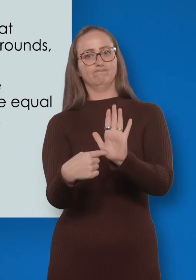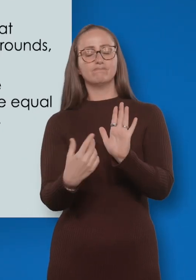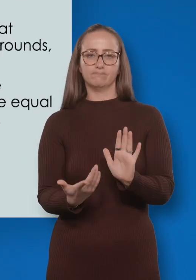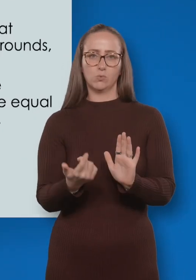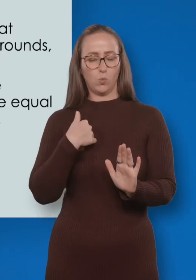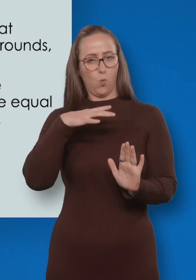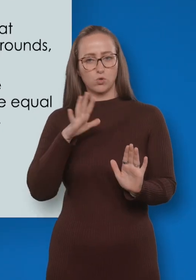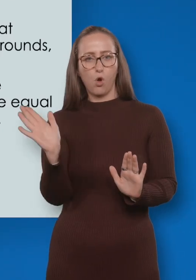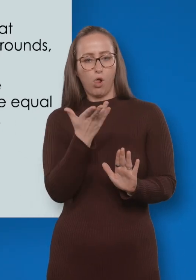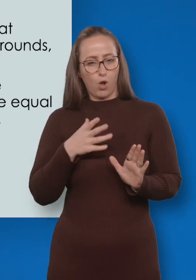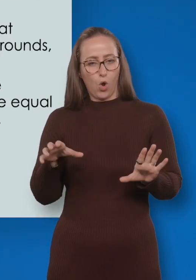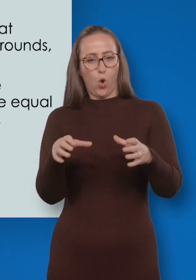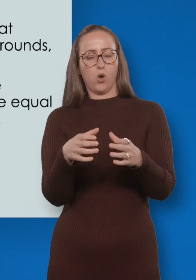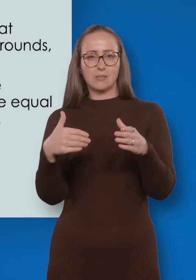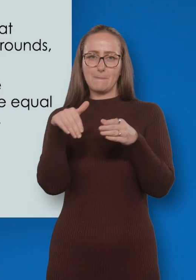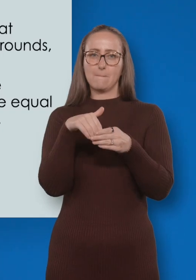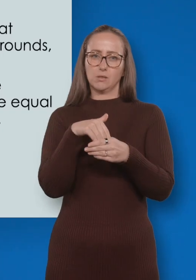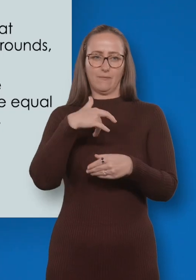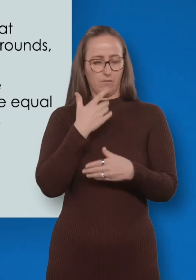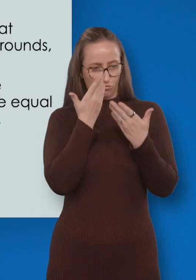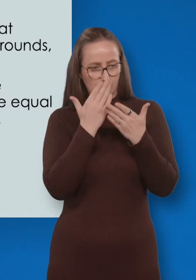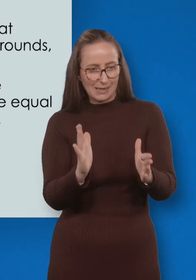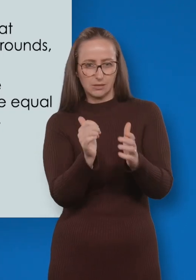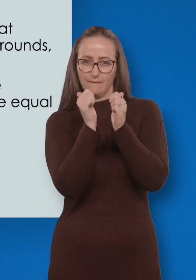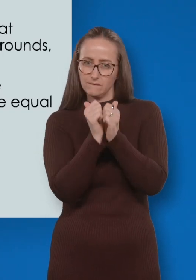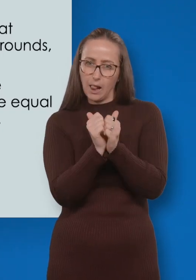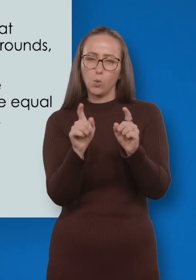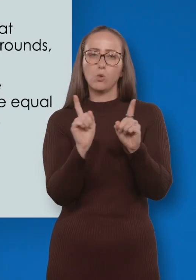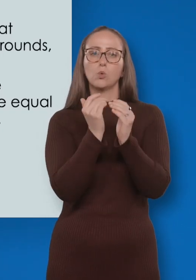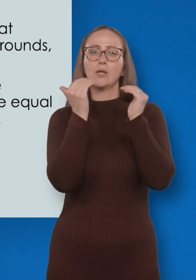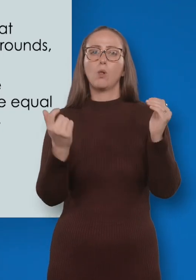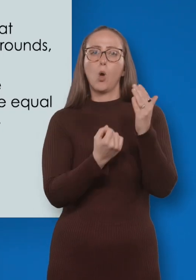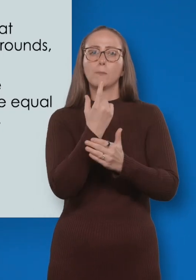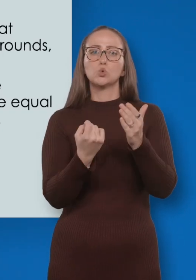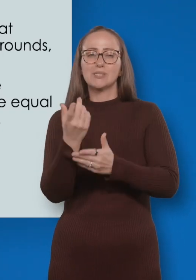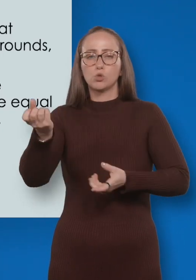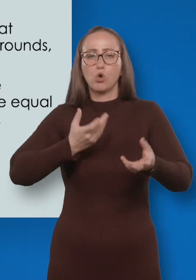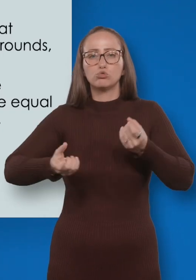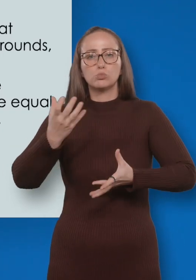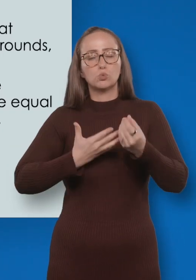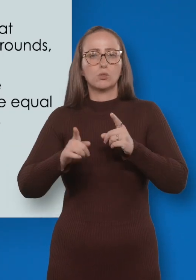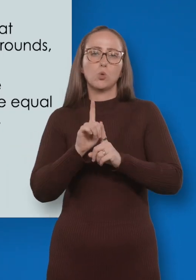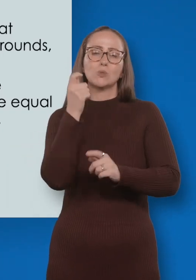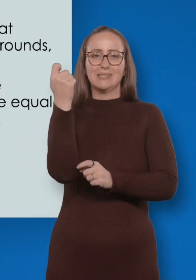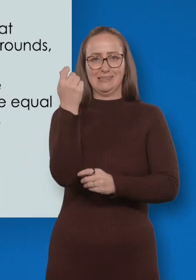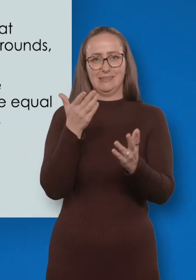caucus members to feel respected, valued, and have equal opportunities to contribute and succeed to the project.